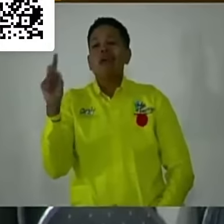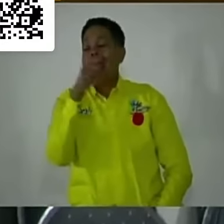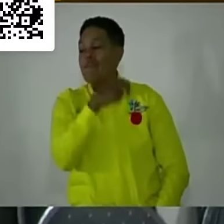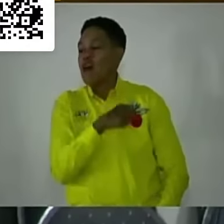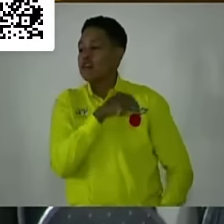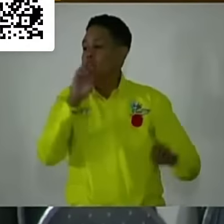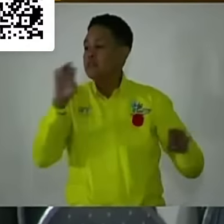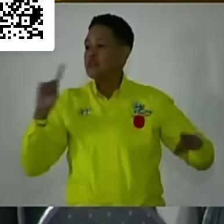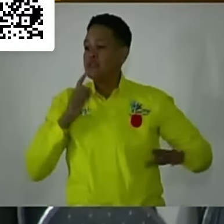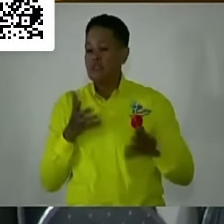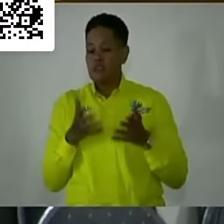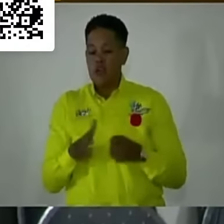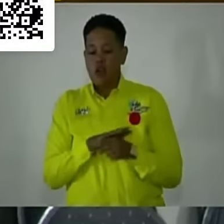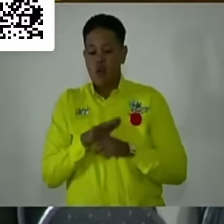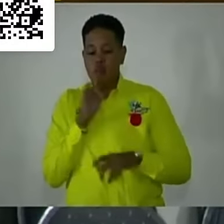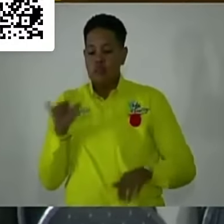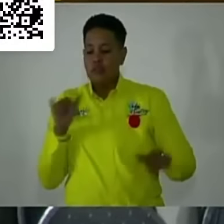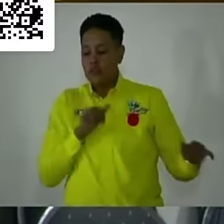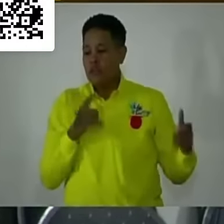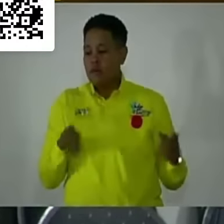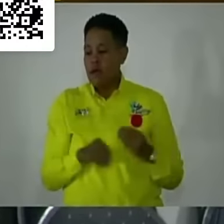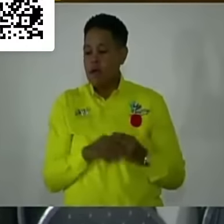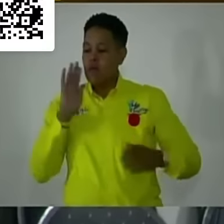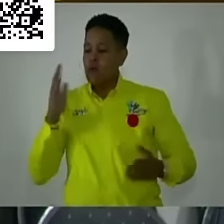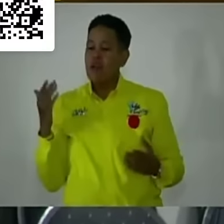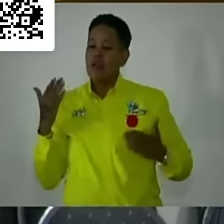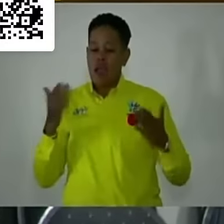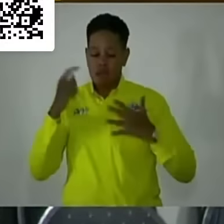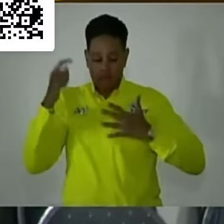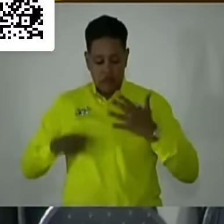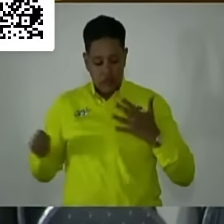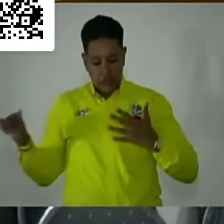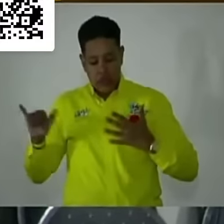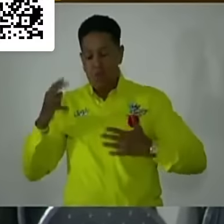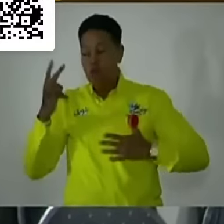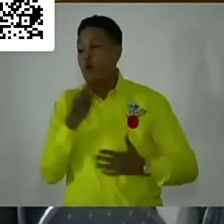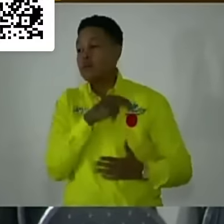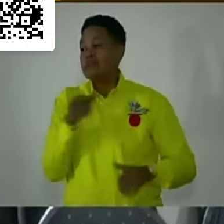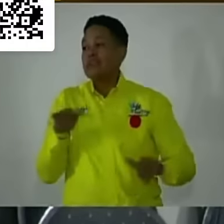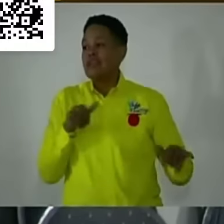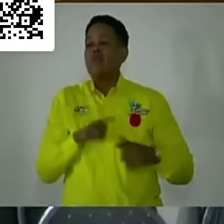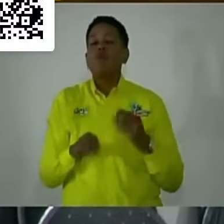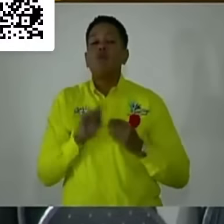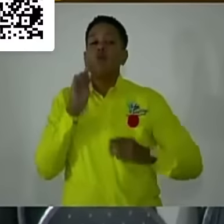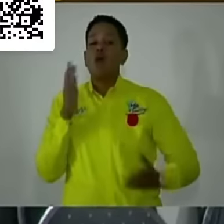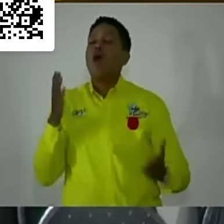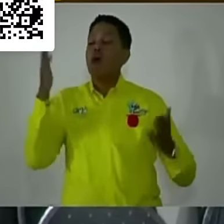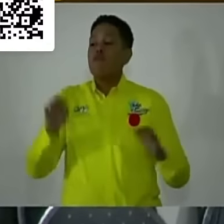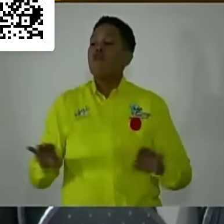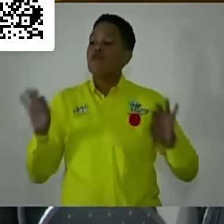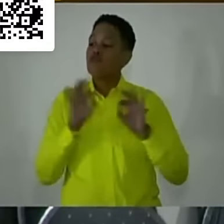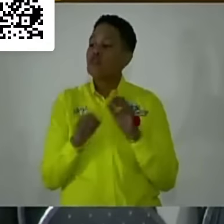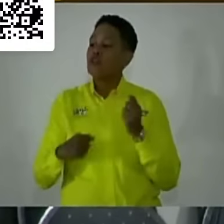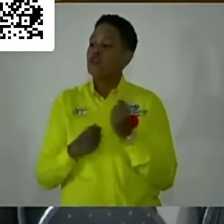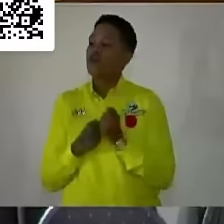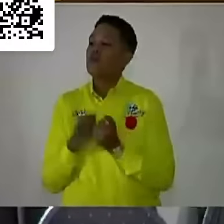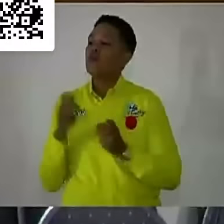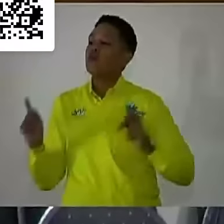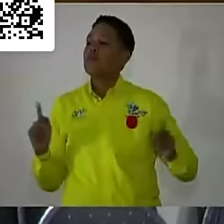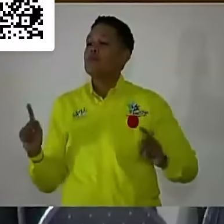Hospital compound. Similarly, it will carry the features that these other 2 carry and will offer critical support to the people